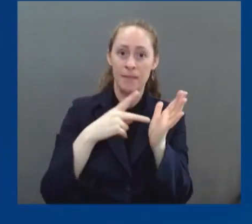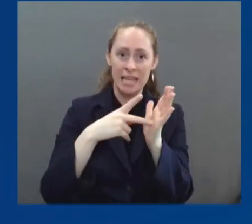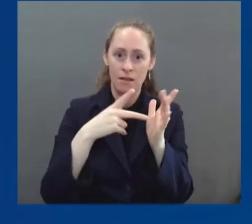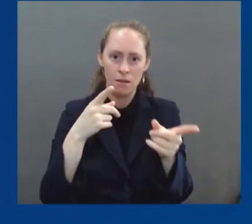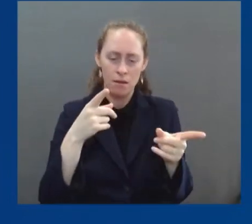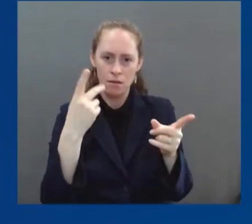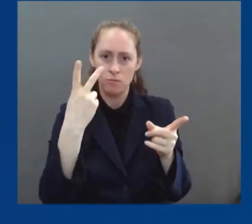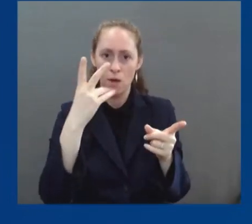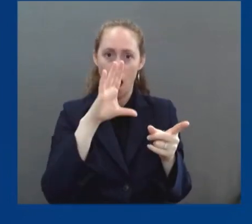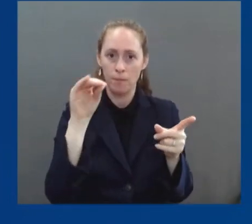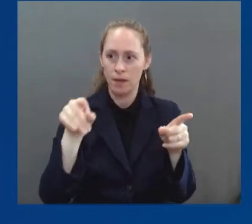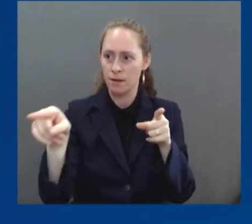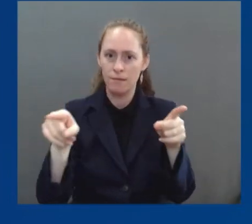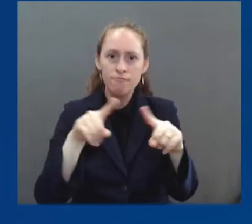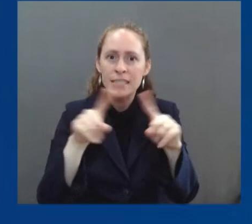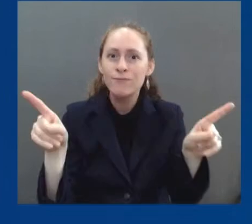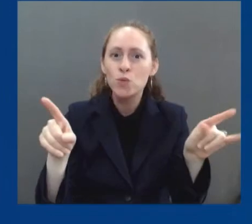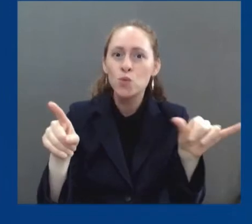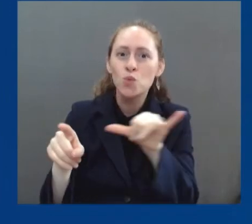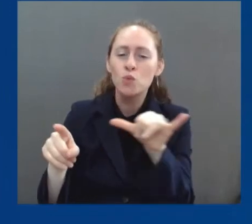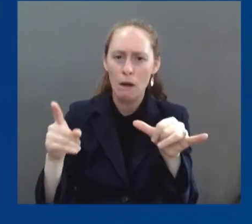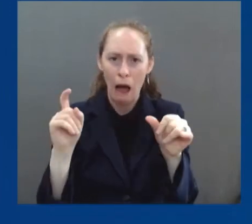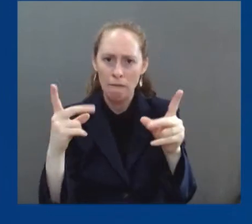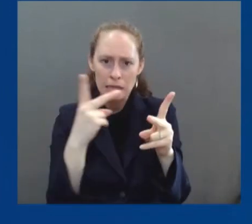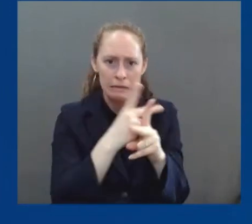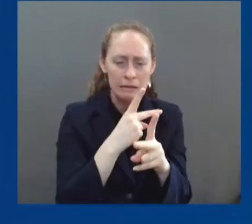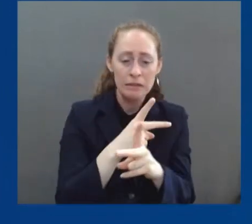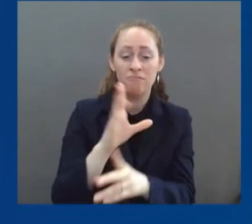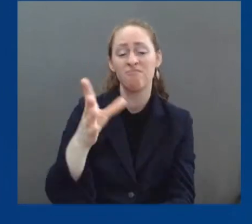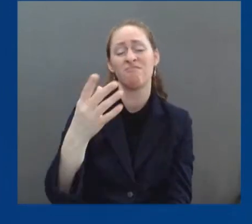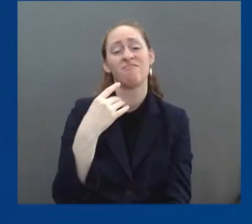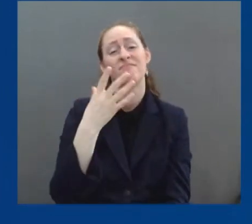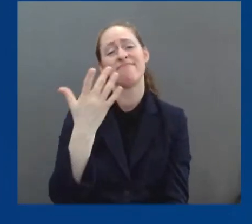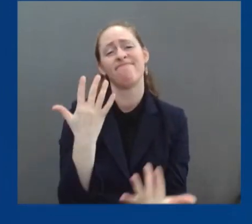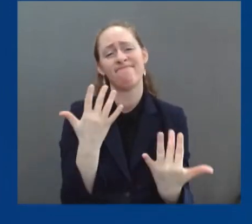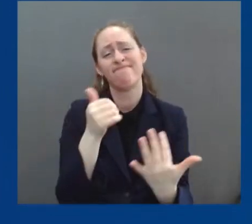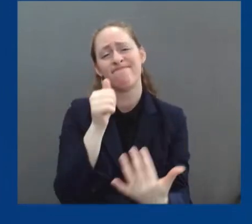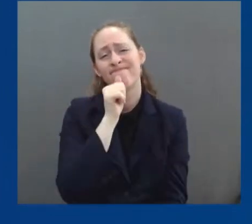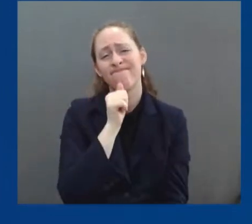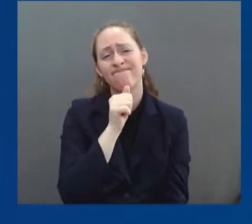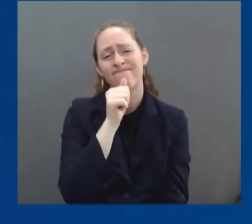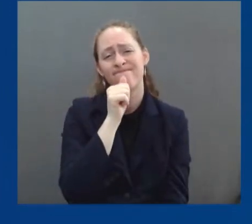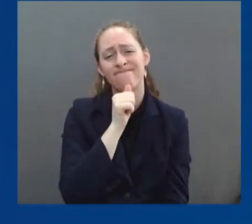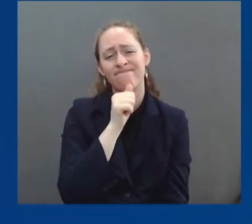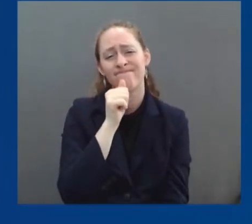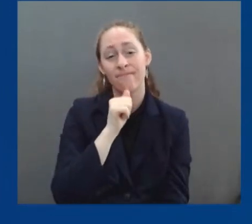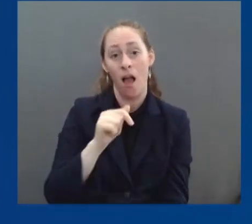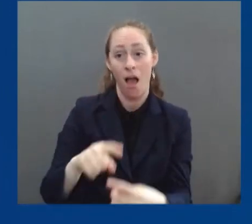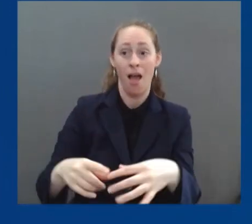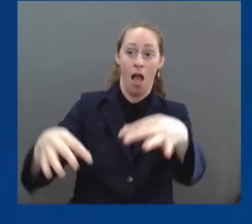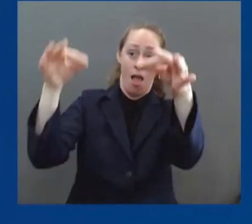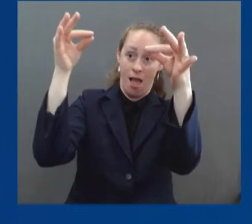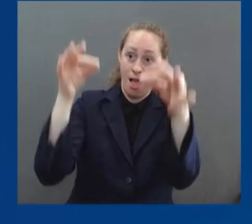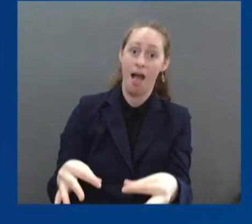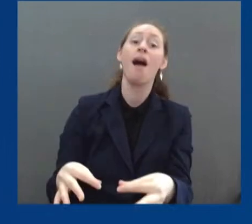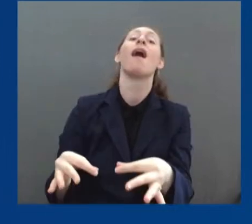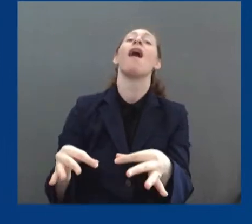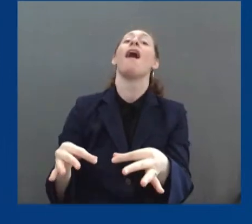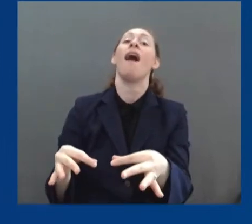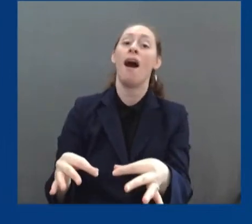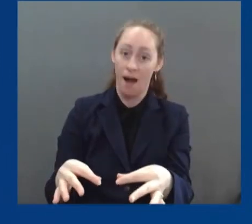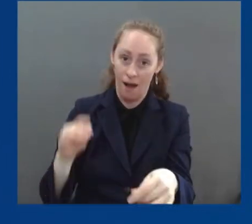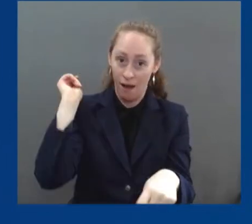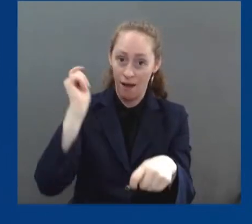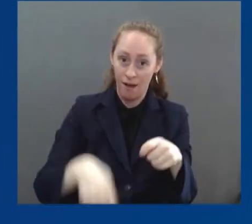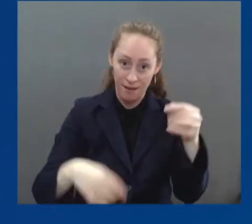made, you can be sure that it's a decision based on the good science that's being collected and analyzed by the agencies